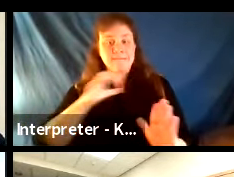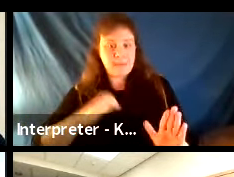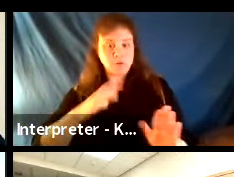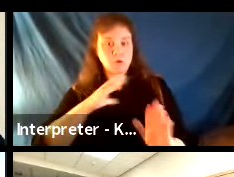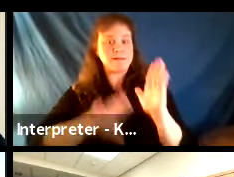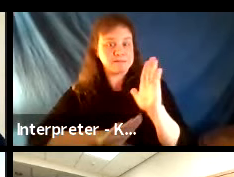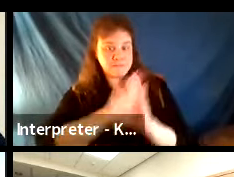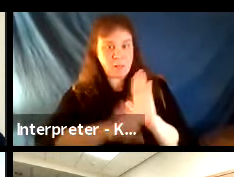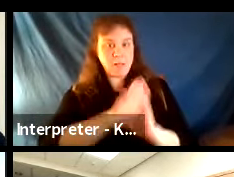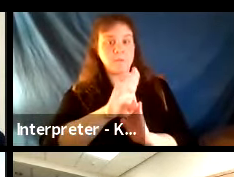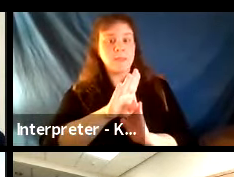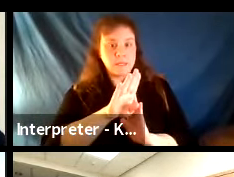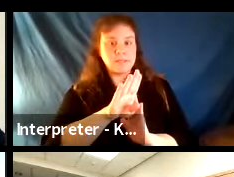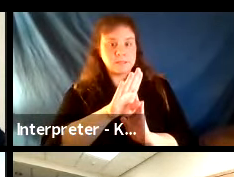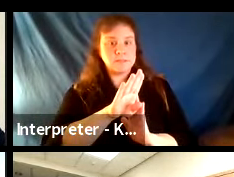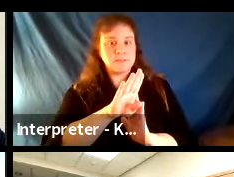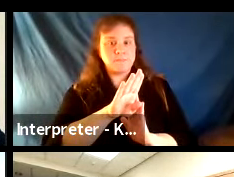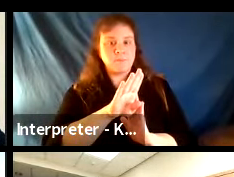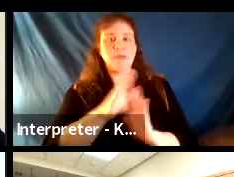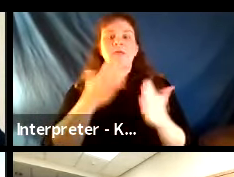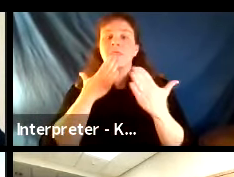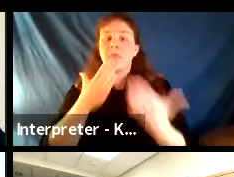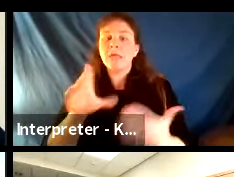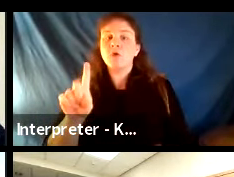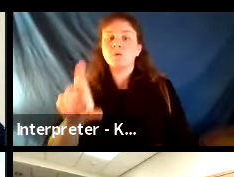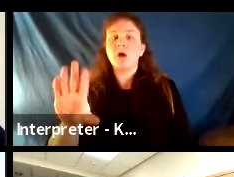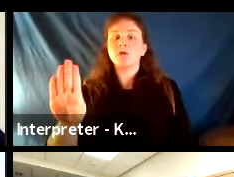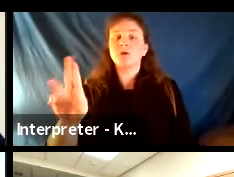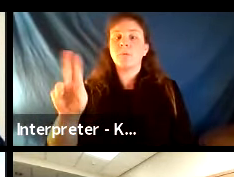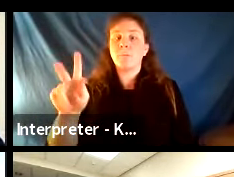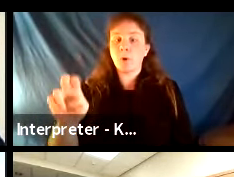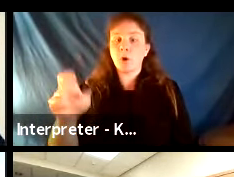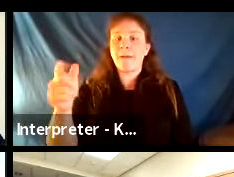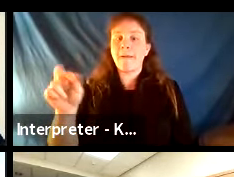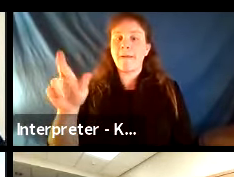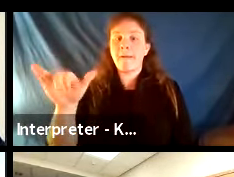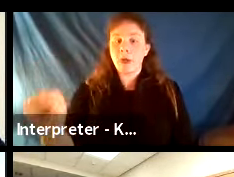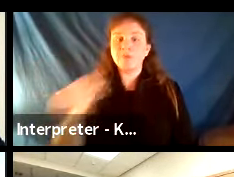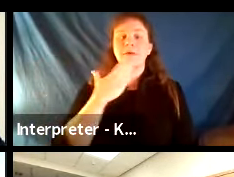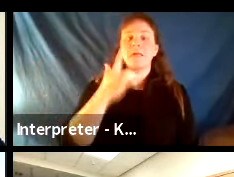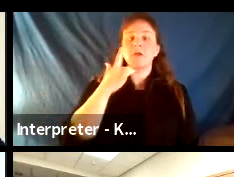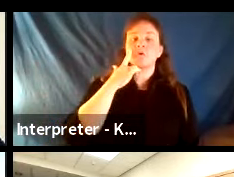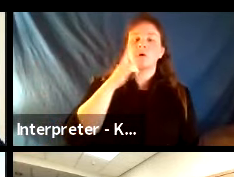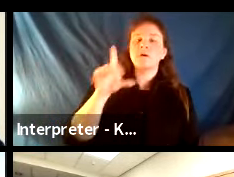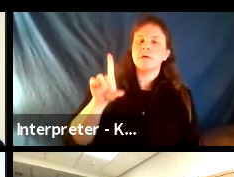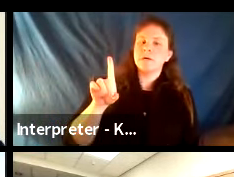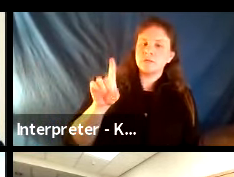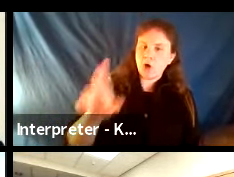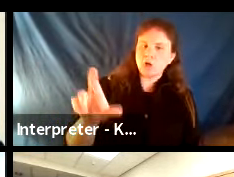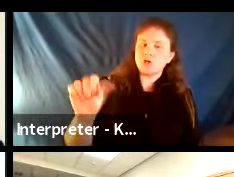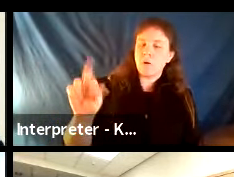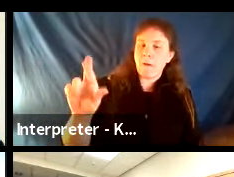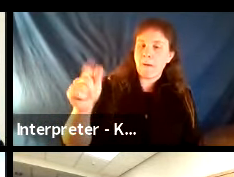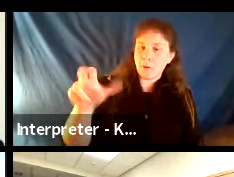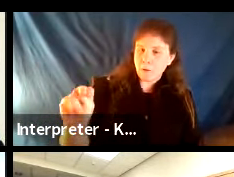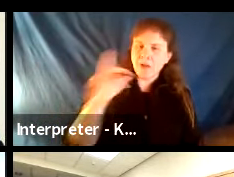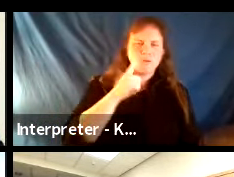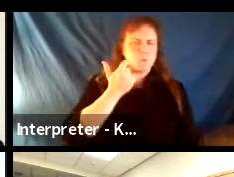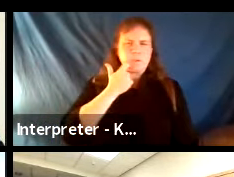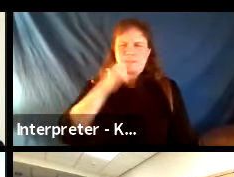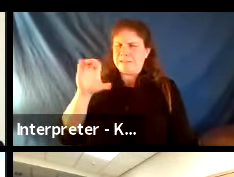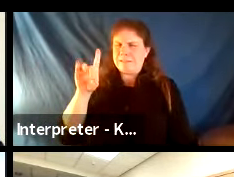Thank you, Dr. Burke Harris, and thank you, Dr. Aragon, for your quick, fast action today in response to what came out of the CDC and the federal government.